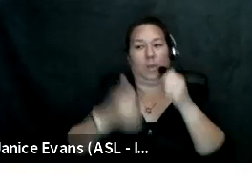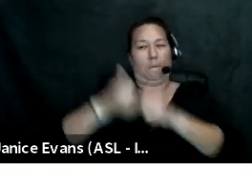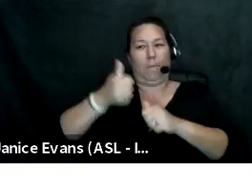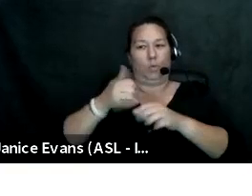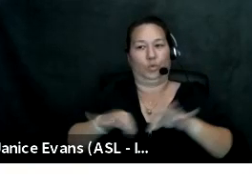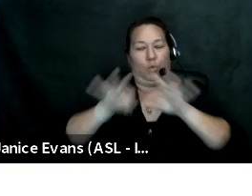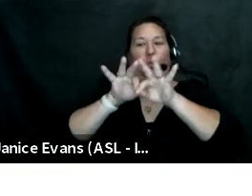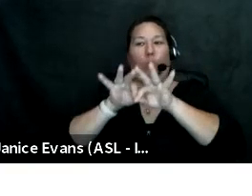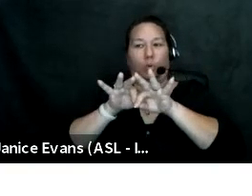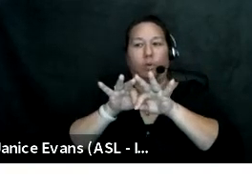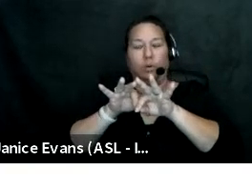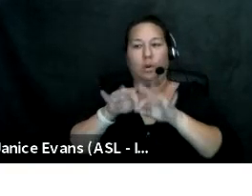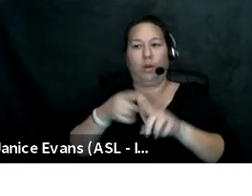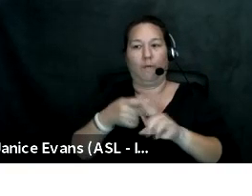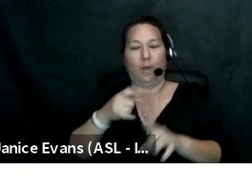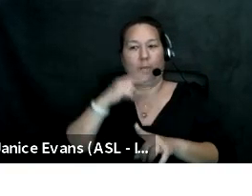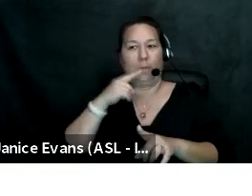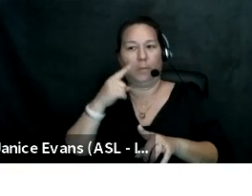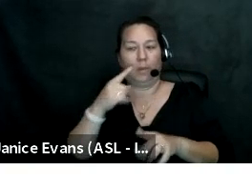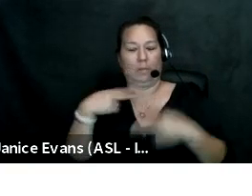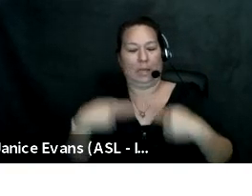requirement from a public health standpoint.